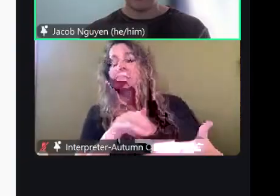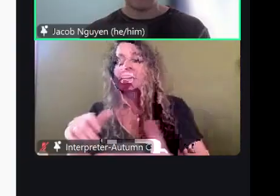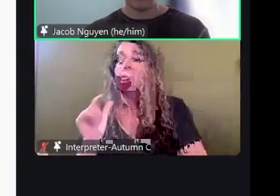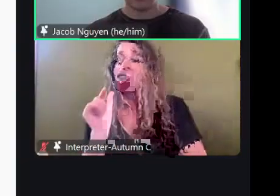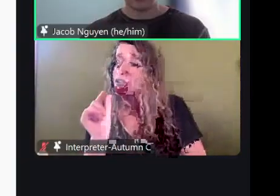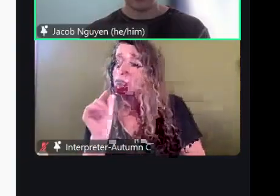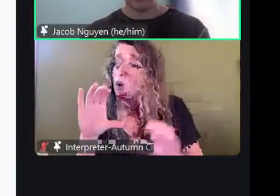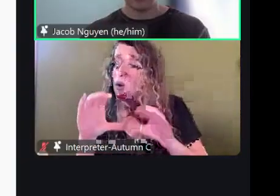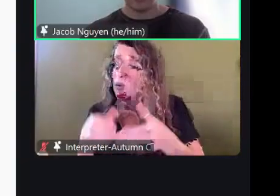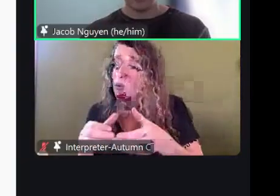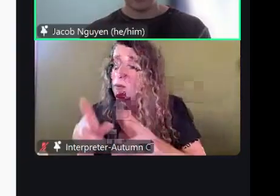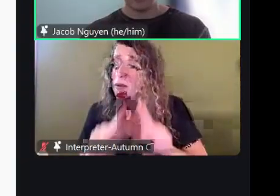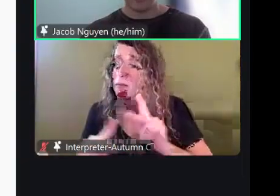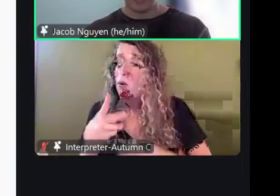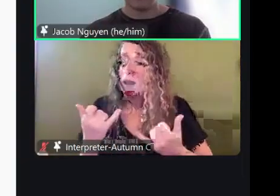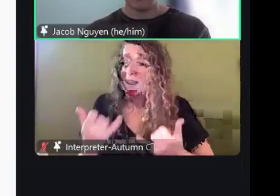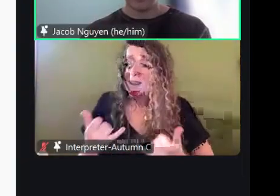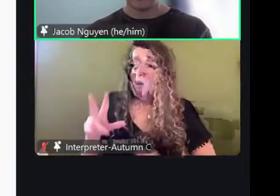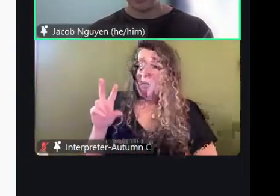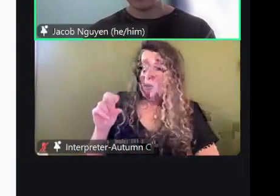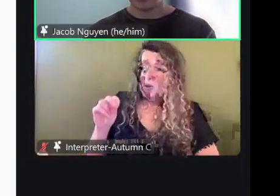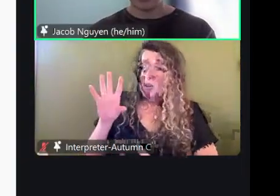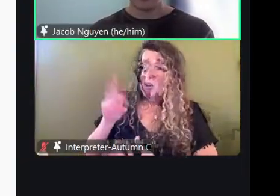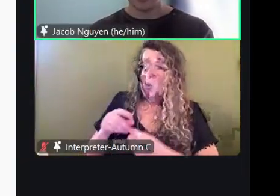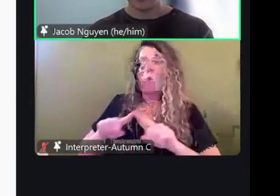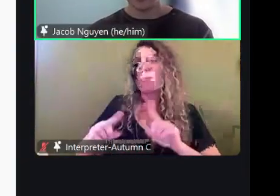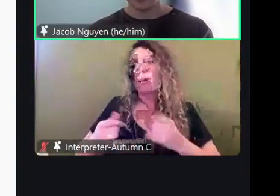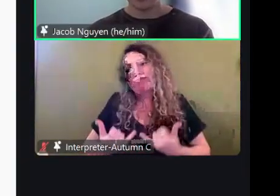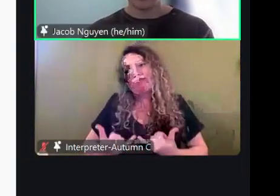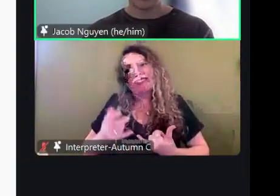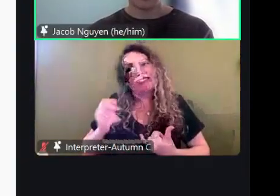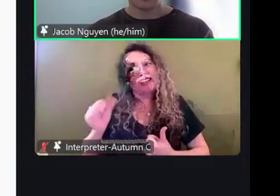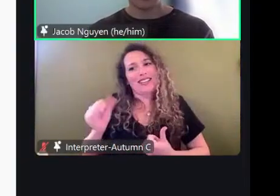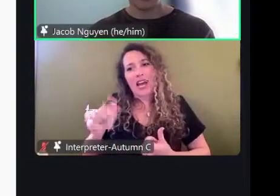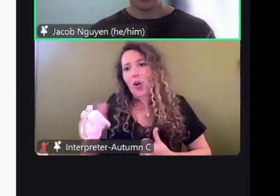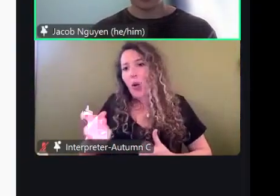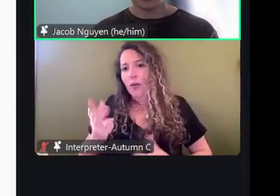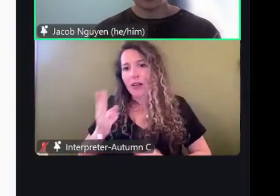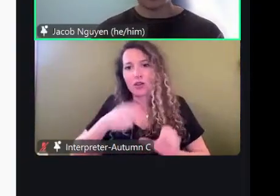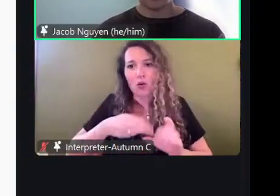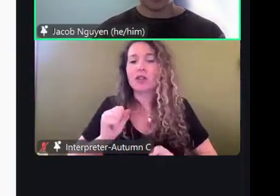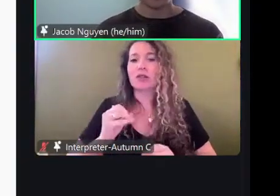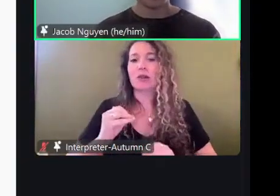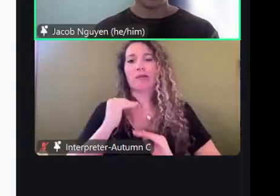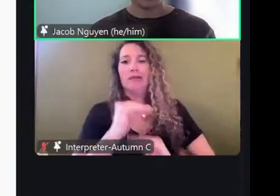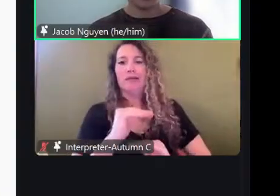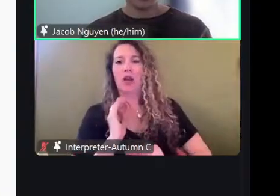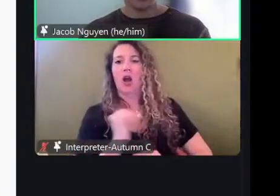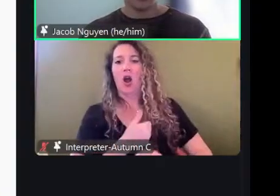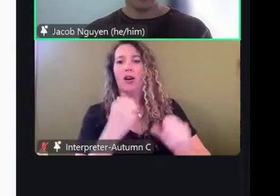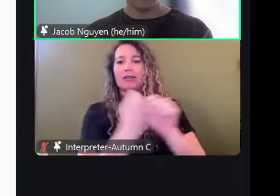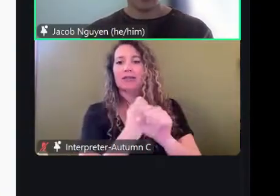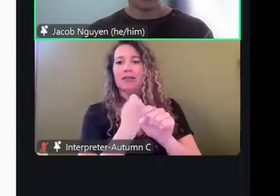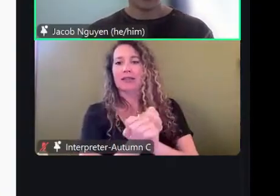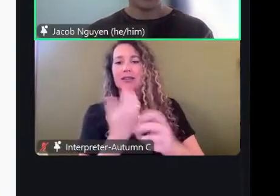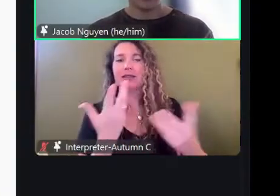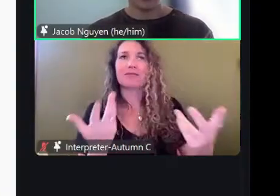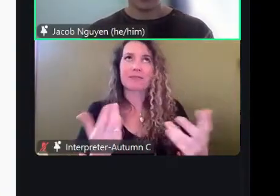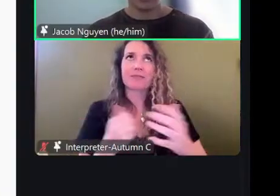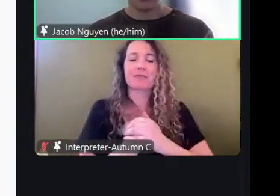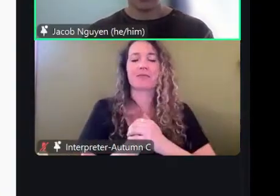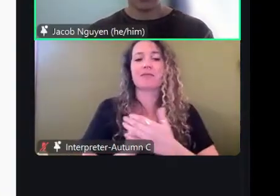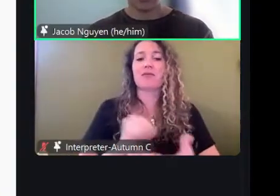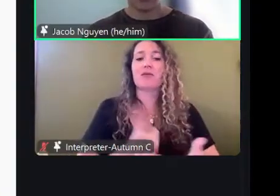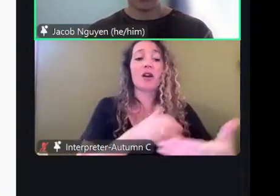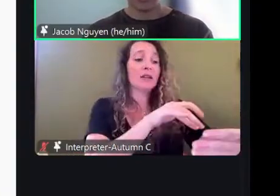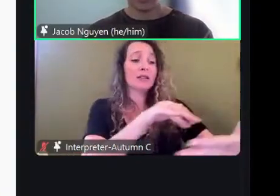We're currently aiming for 30, but at the moment we have 10 participants. So that's currently limiting our statistical power. Our study